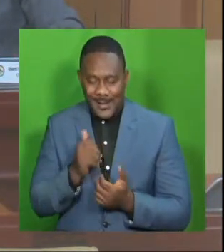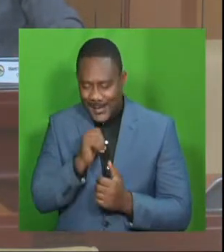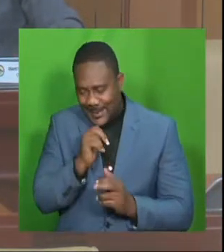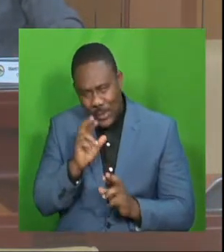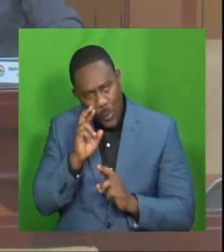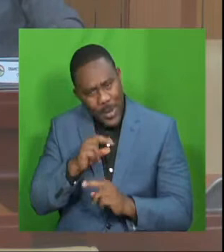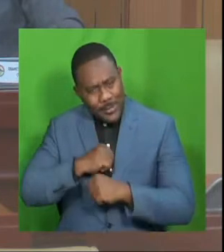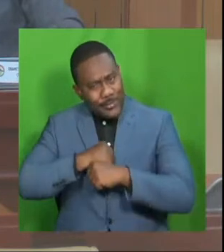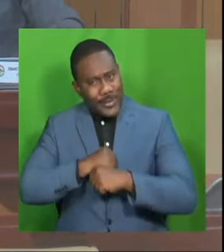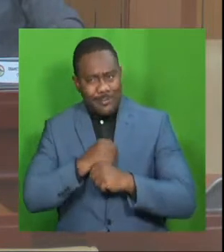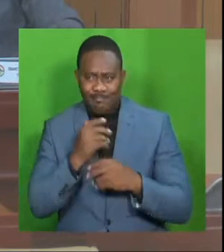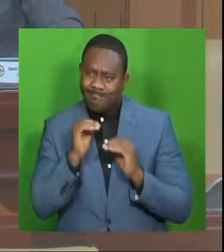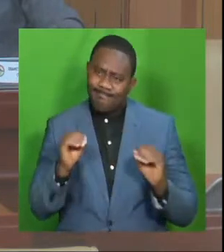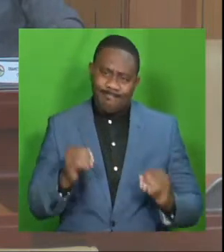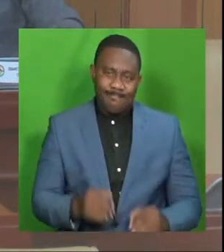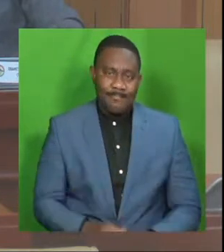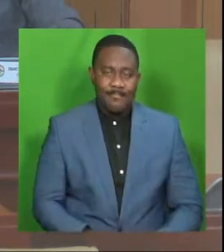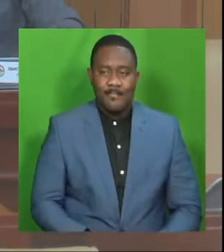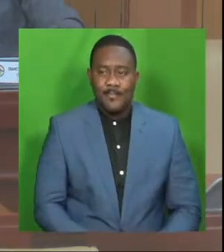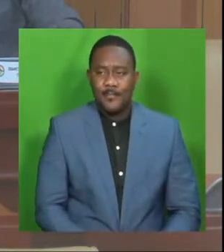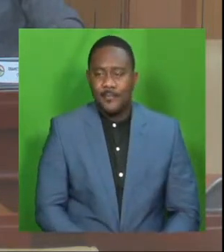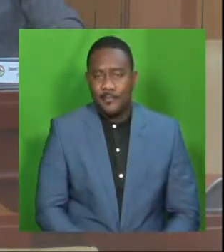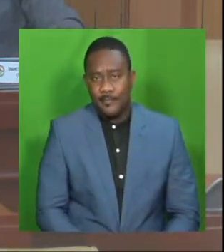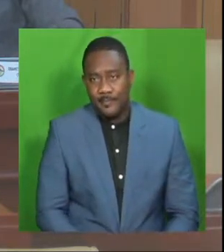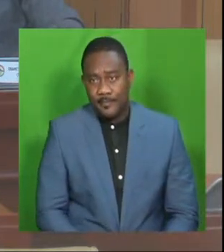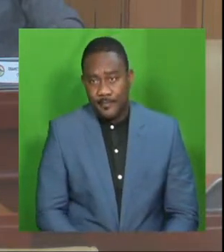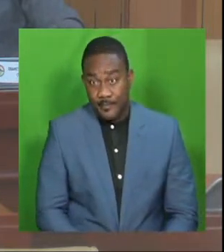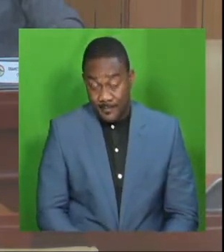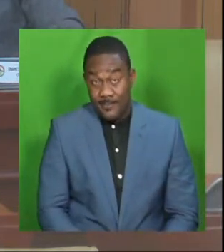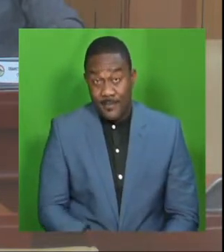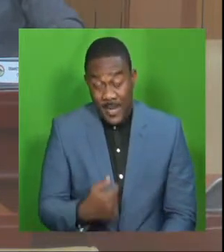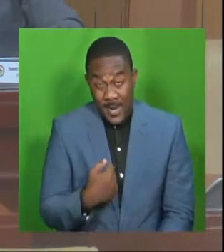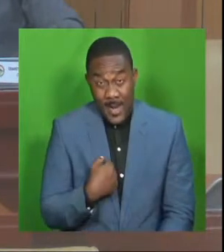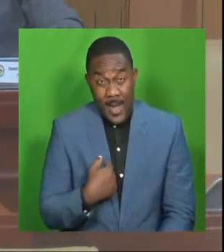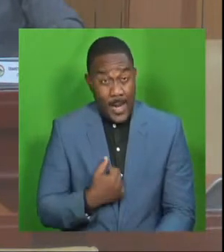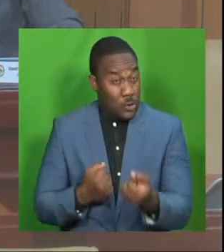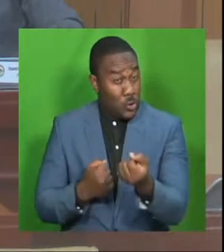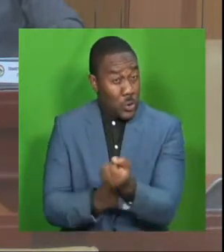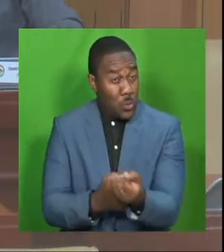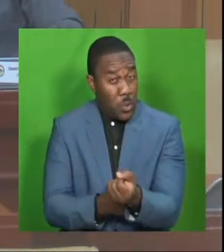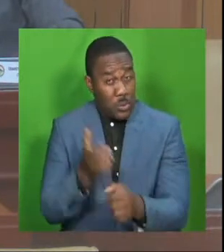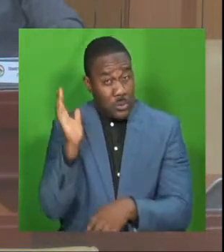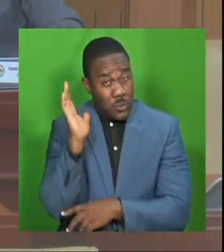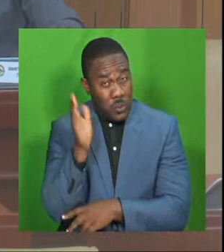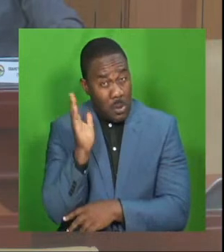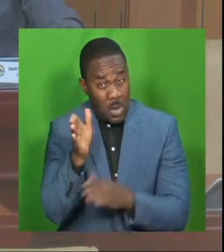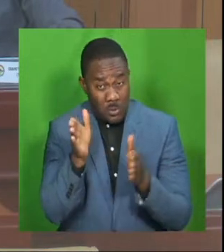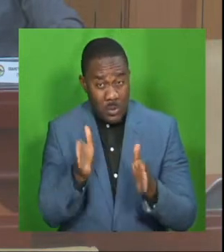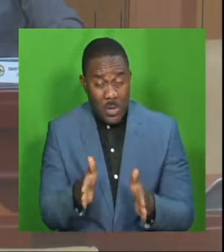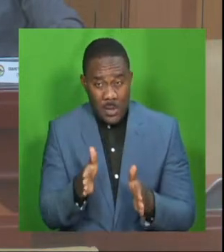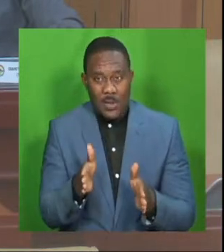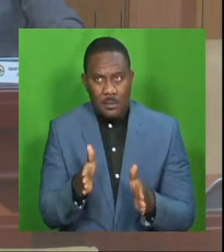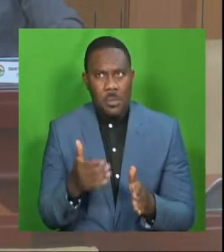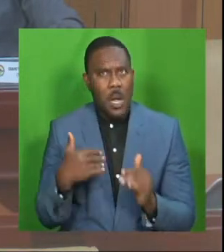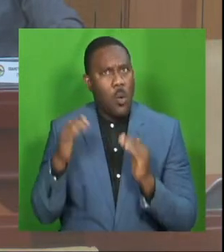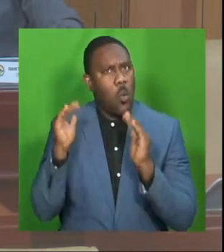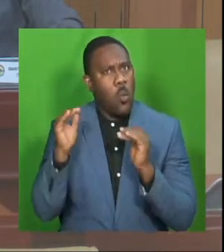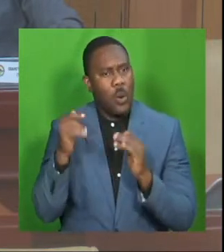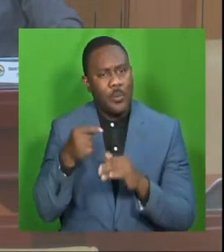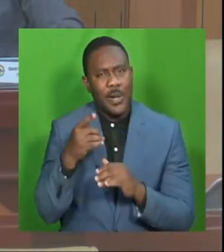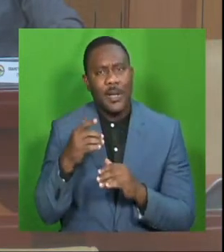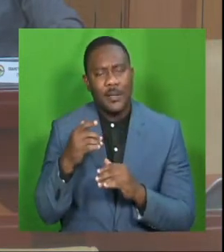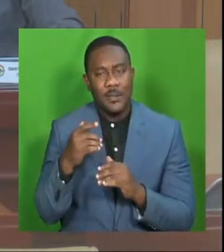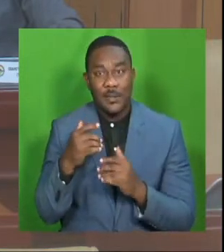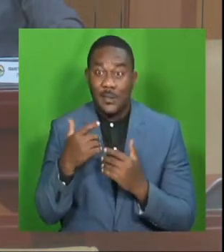protection and equal opportunity before the law. It is on this note that I support the makers of the statement, and it is my hope that the statement will indeed